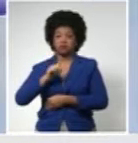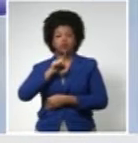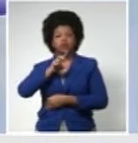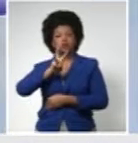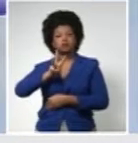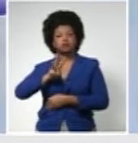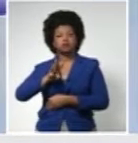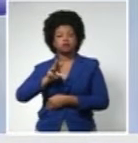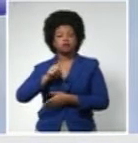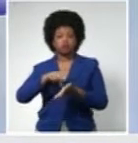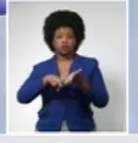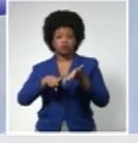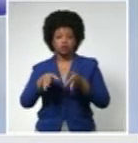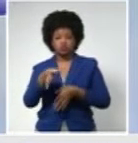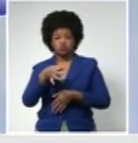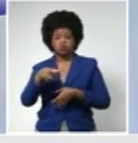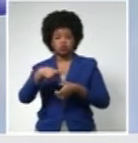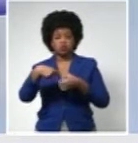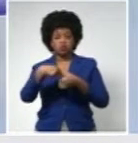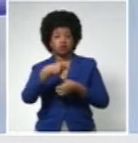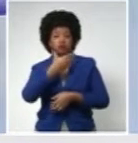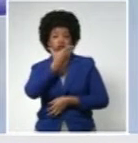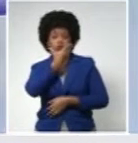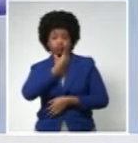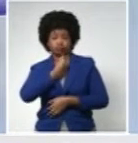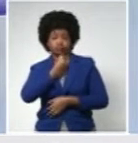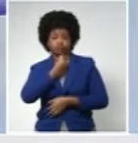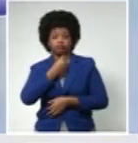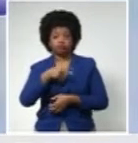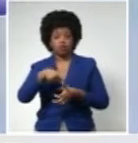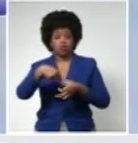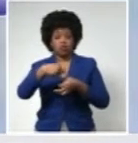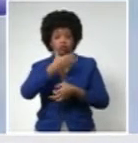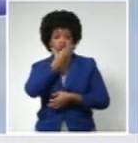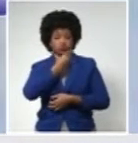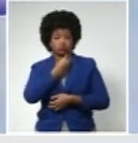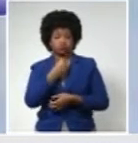in the last 15 days. These